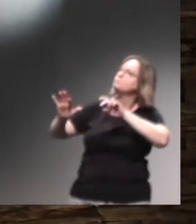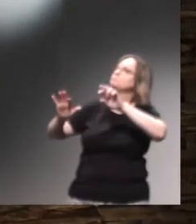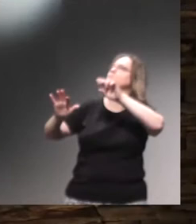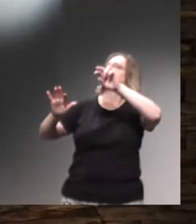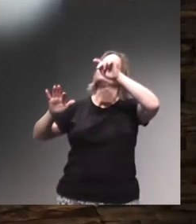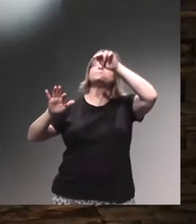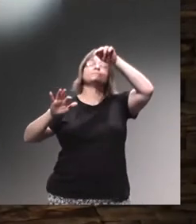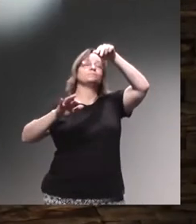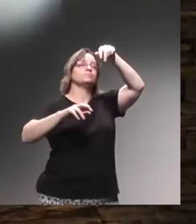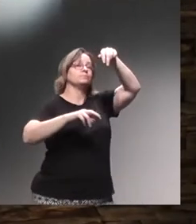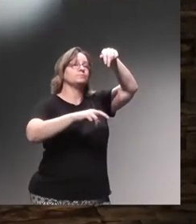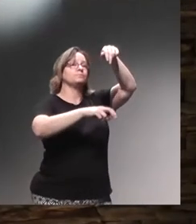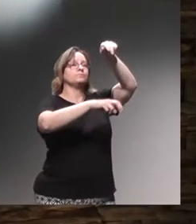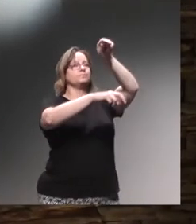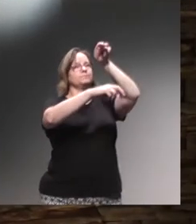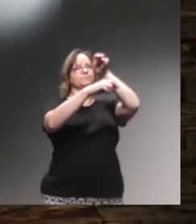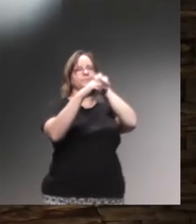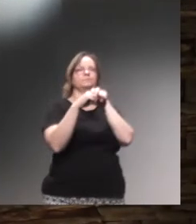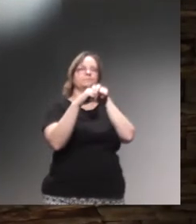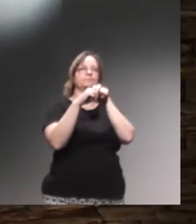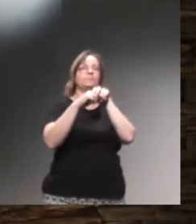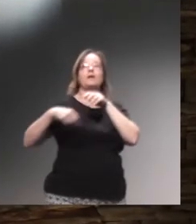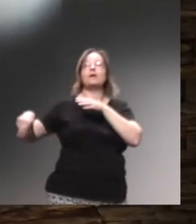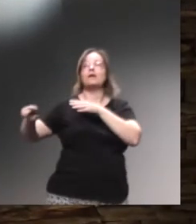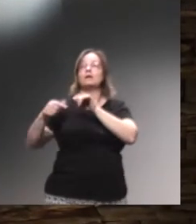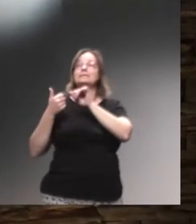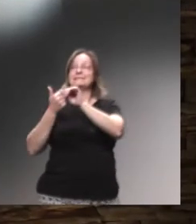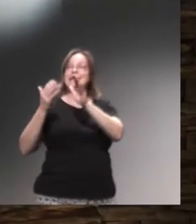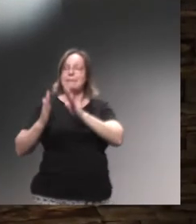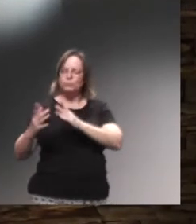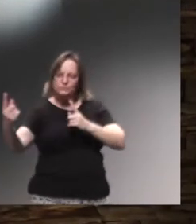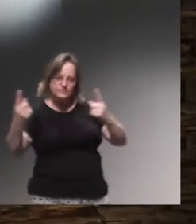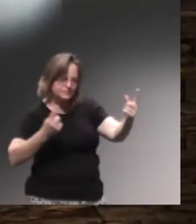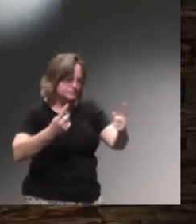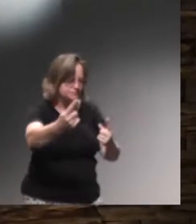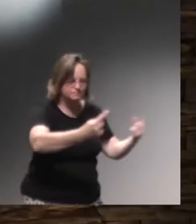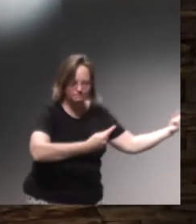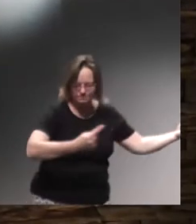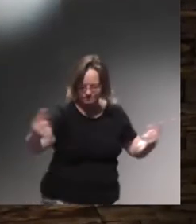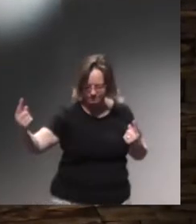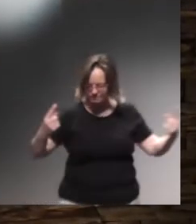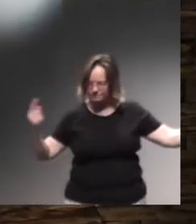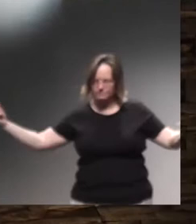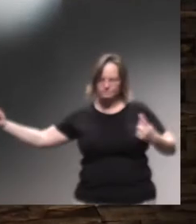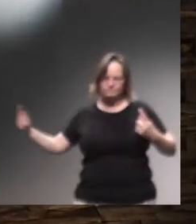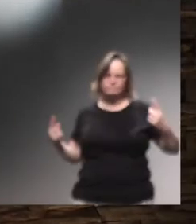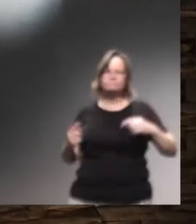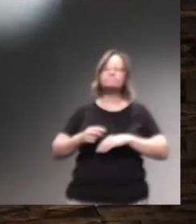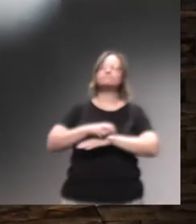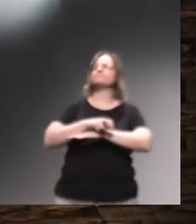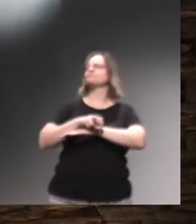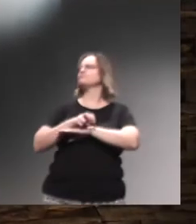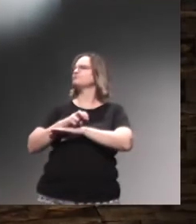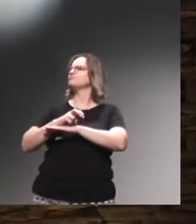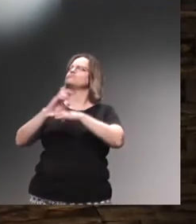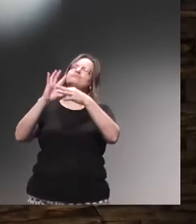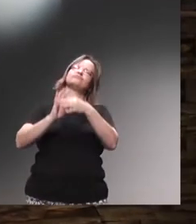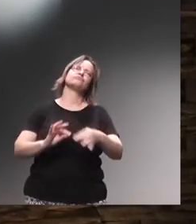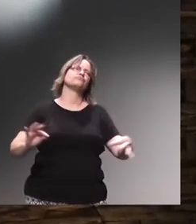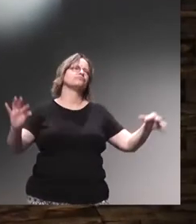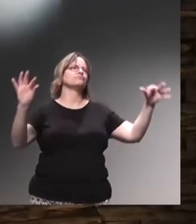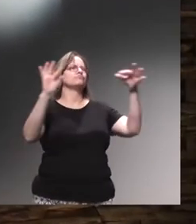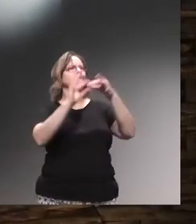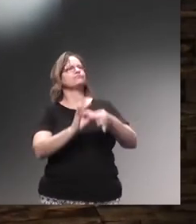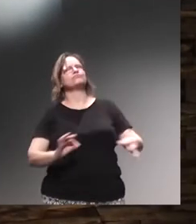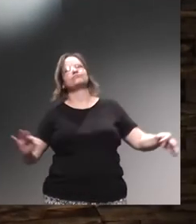him. Then he began to speak and taught them, saying, "Blessed